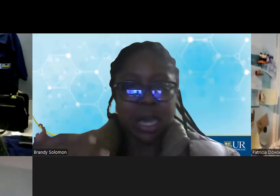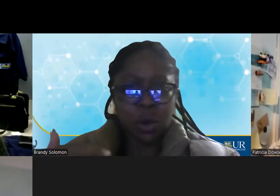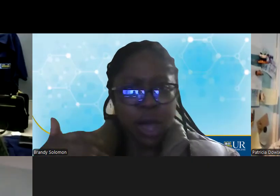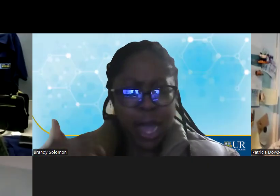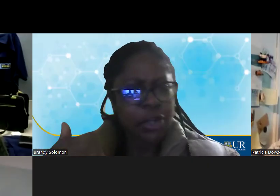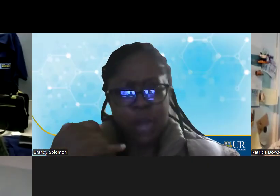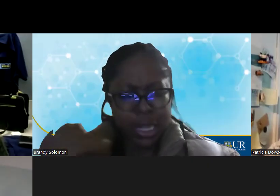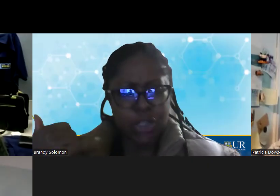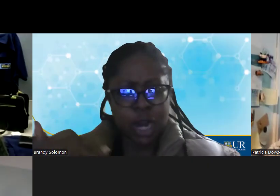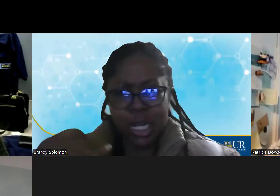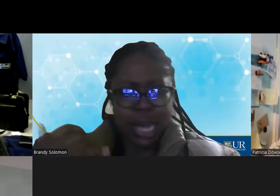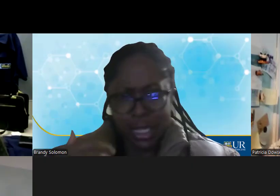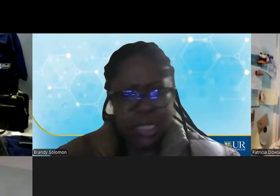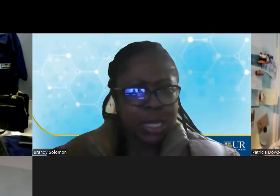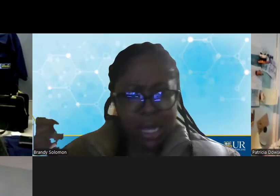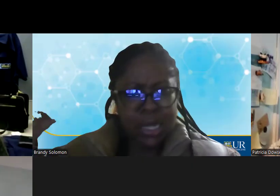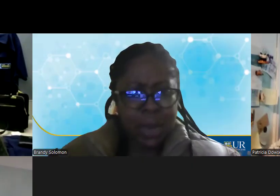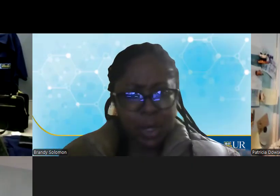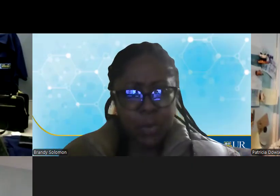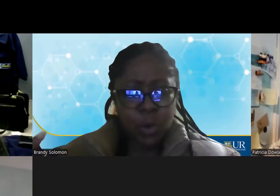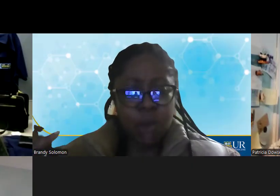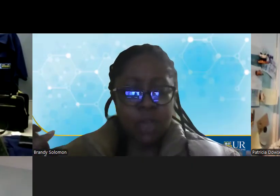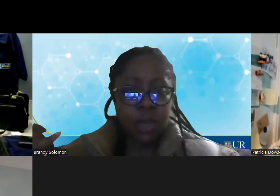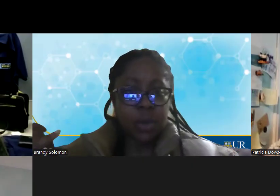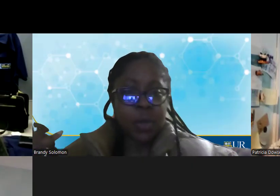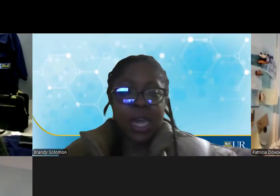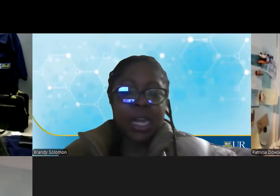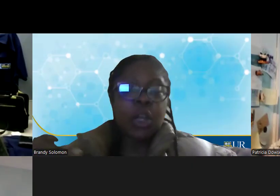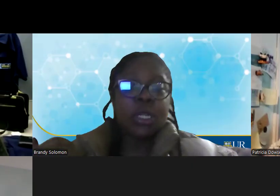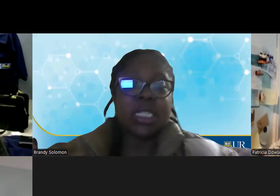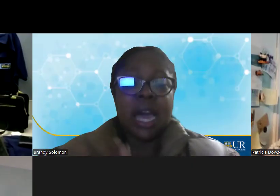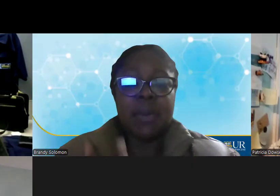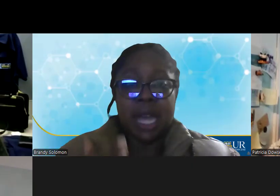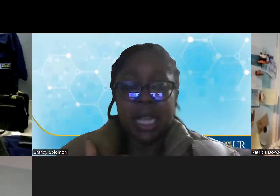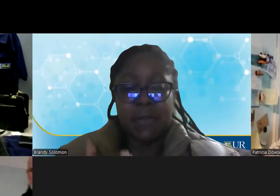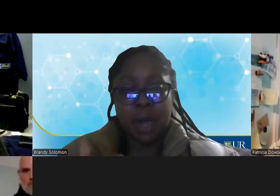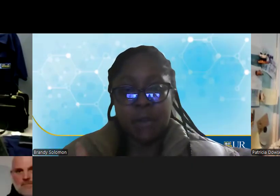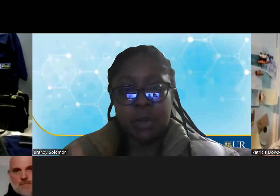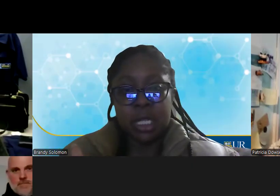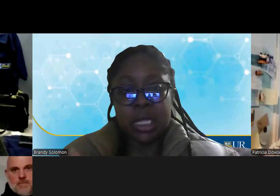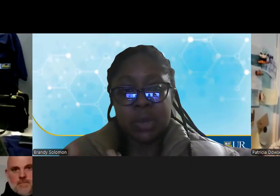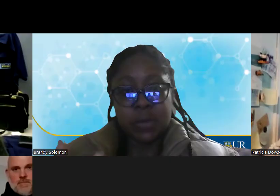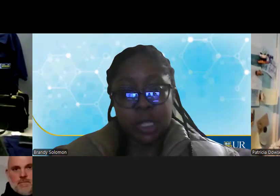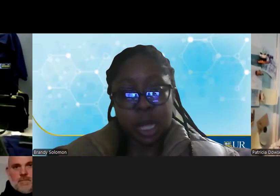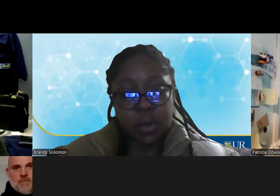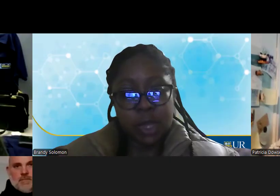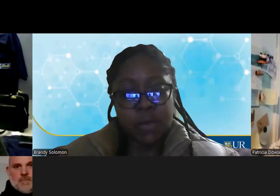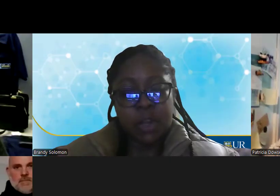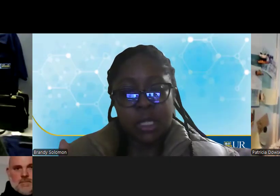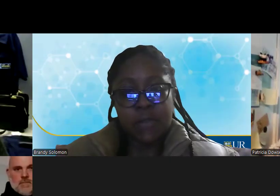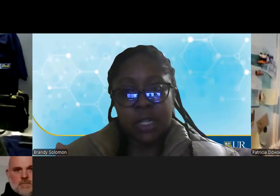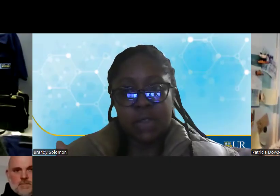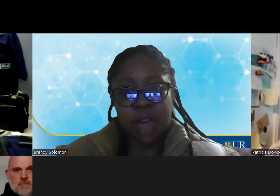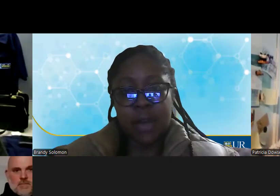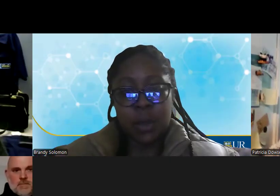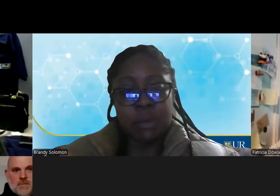calling to say, well, hey, I know you got that training class. You got people who are available. And I know it doesn't happen like that for every business, but for some of them,